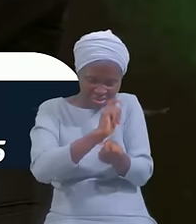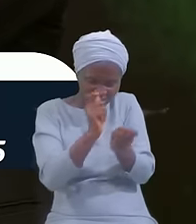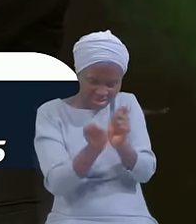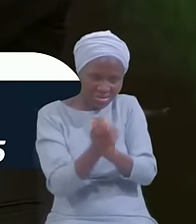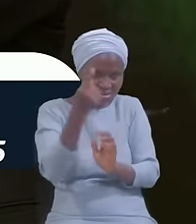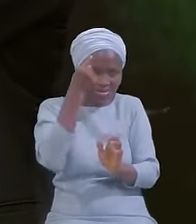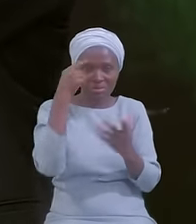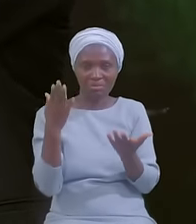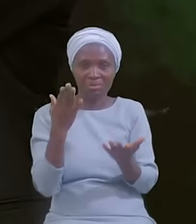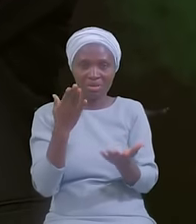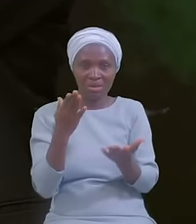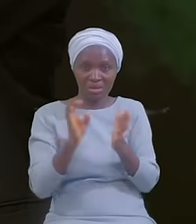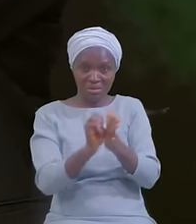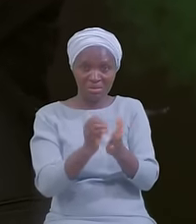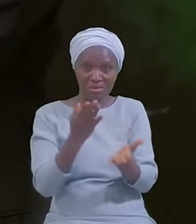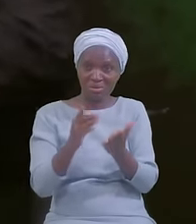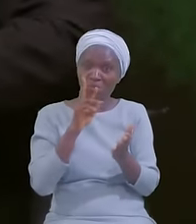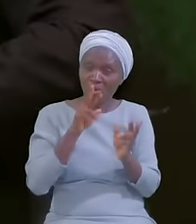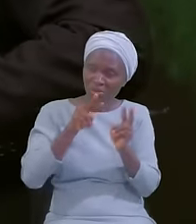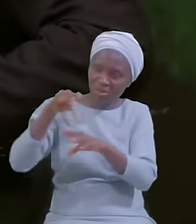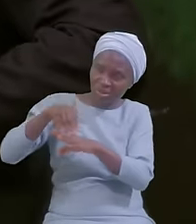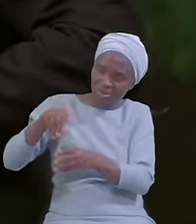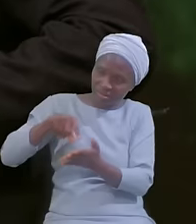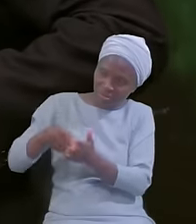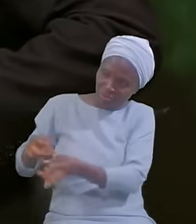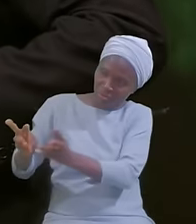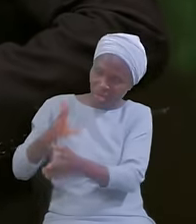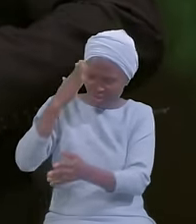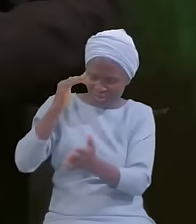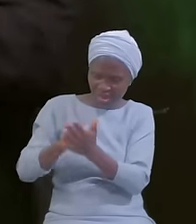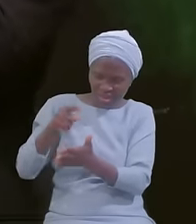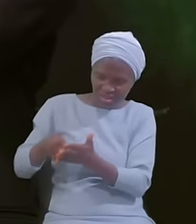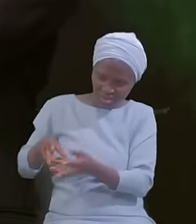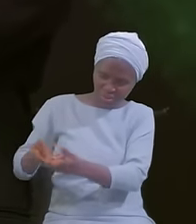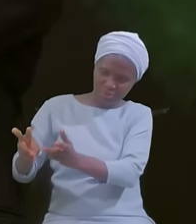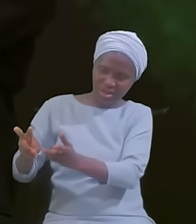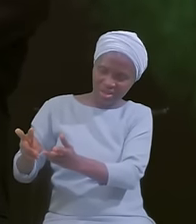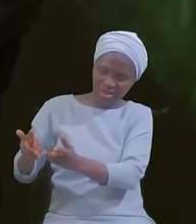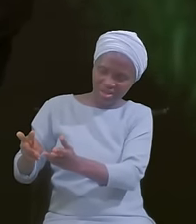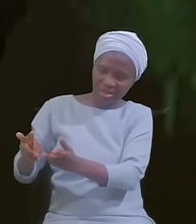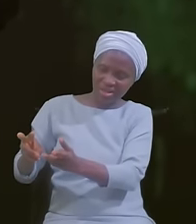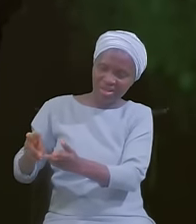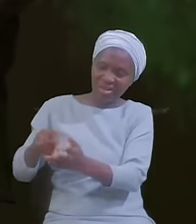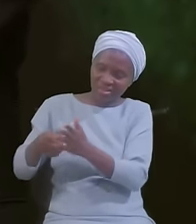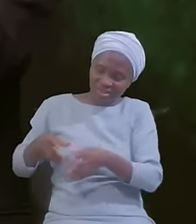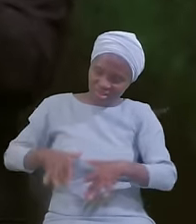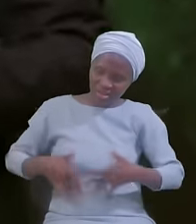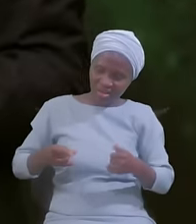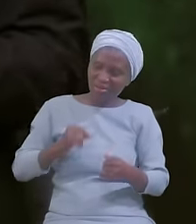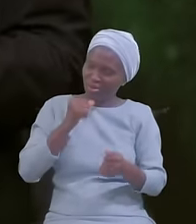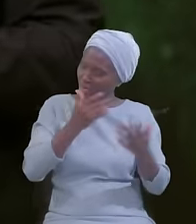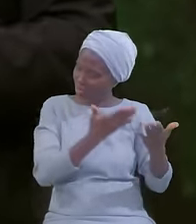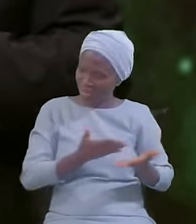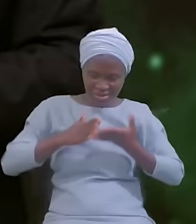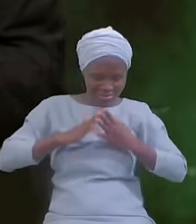this direction, and the direction is not bringing peace of mind. It's not bringing victory in your life. It's not